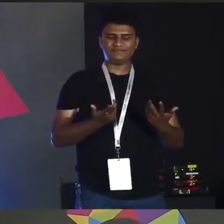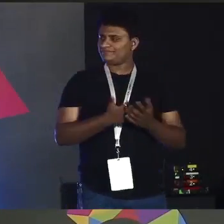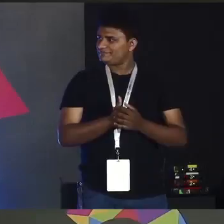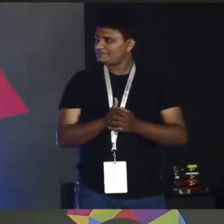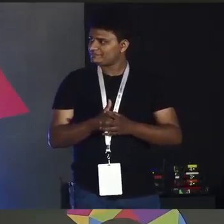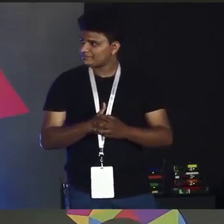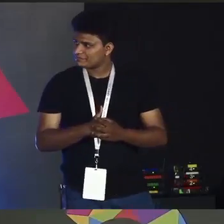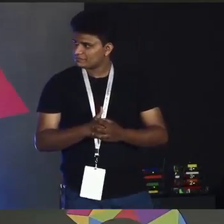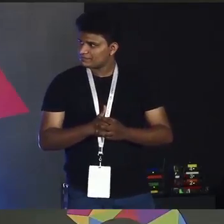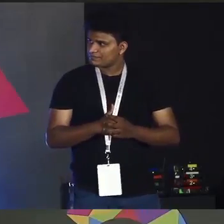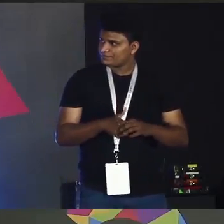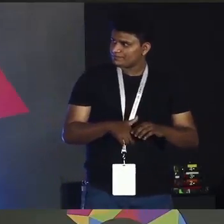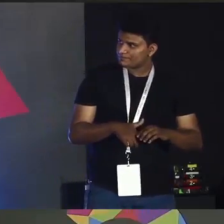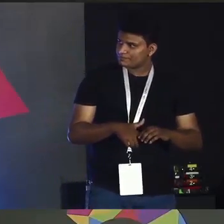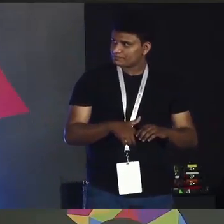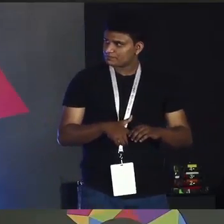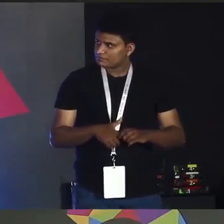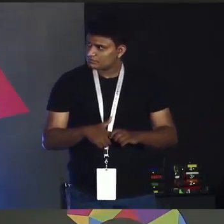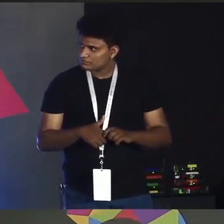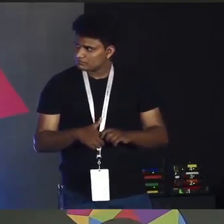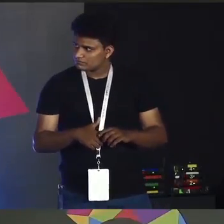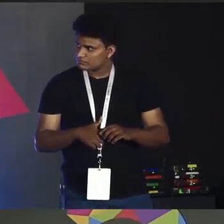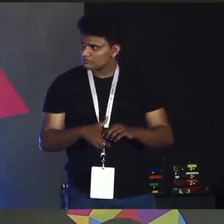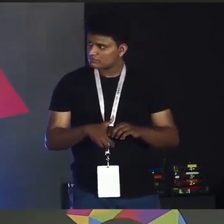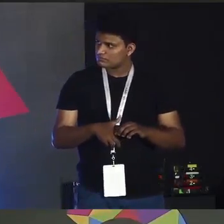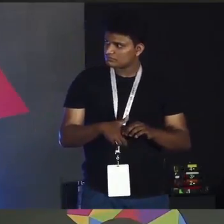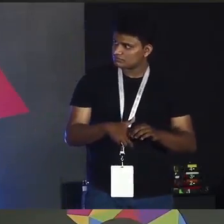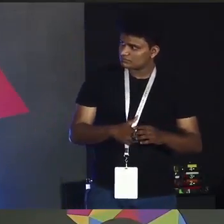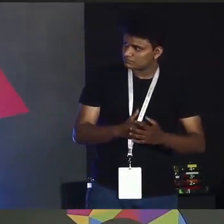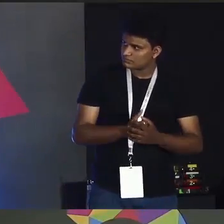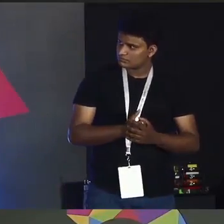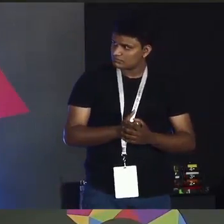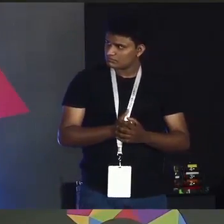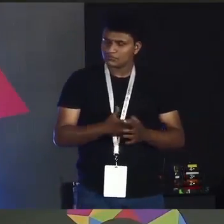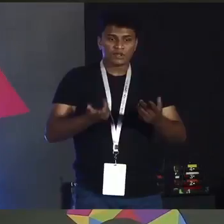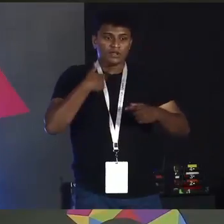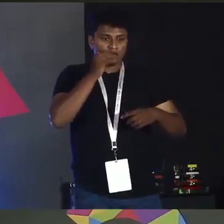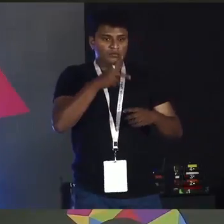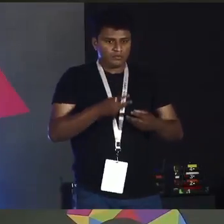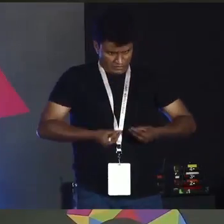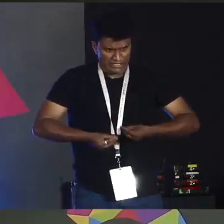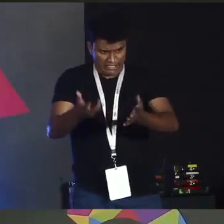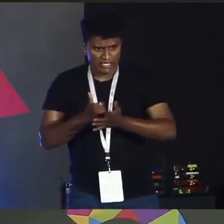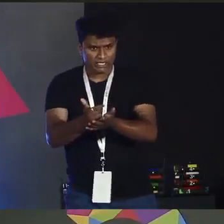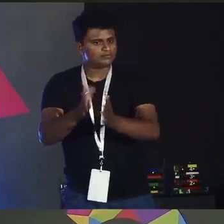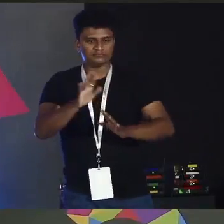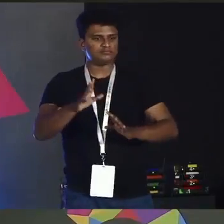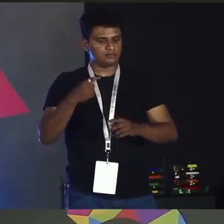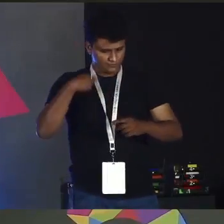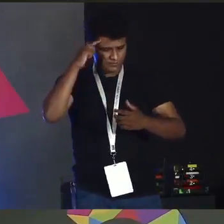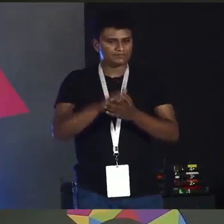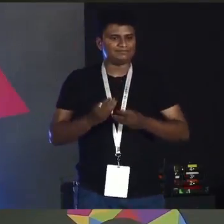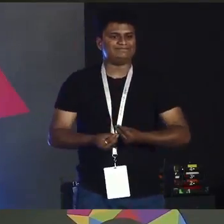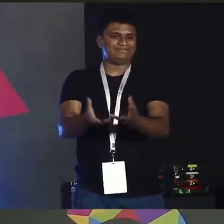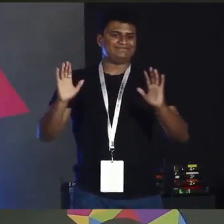that I'm donating cloth, we'll say that, listen, you actually do not donate, you discard. You give 1,000 rupees